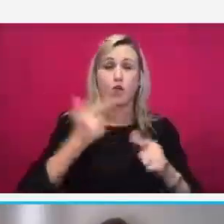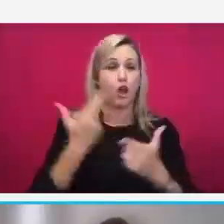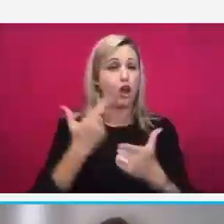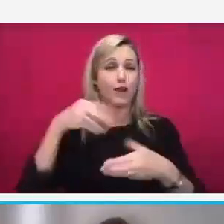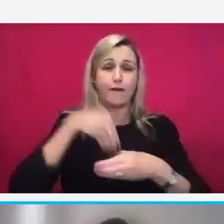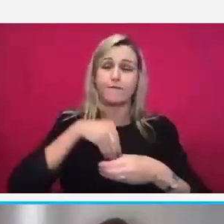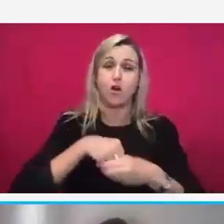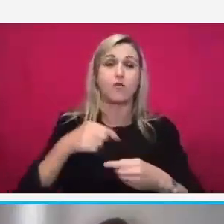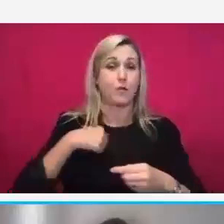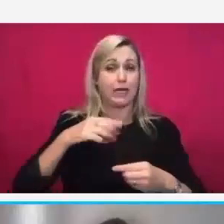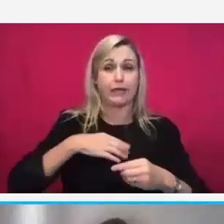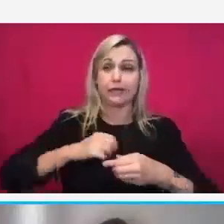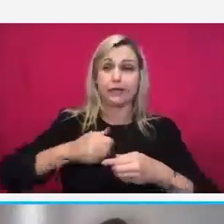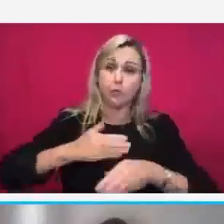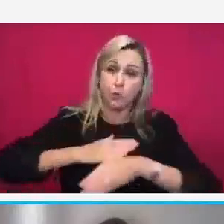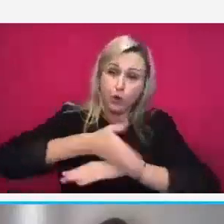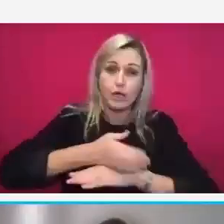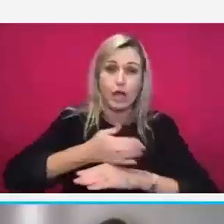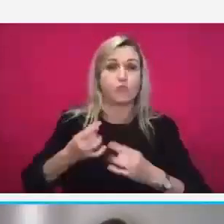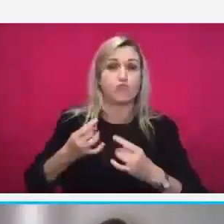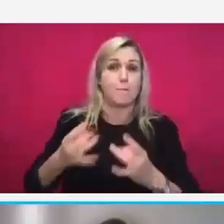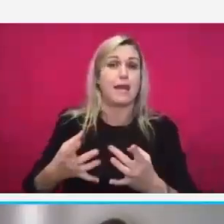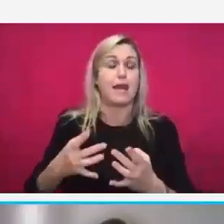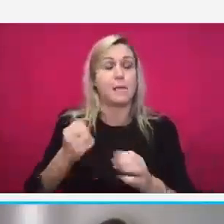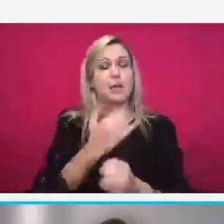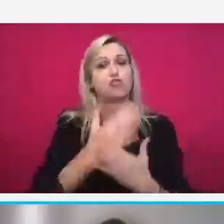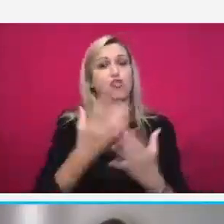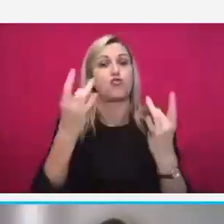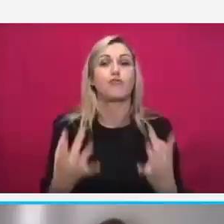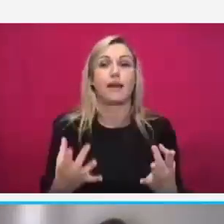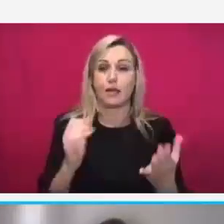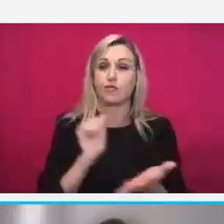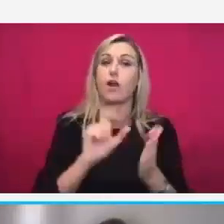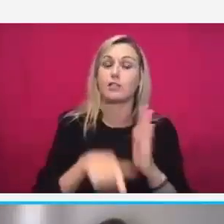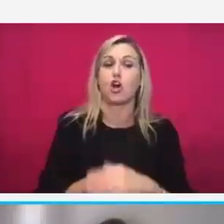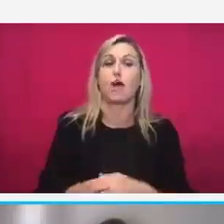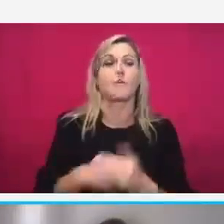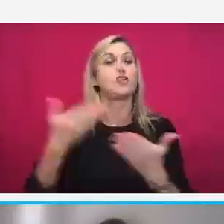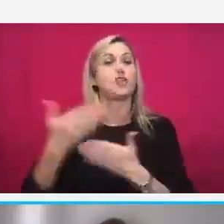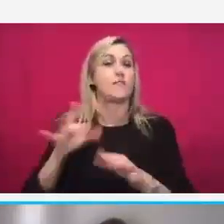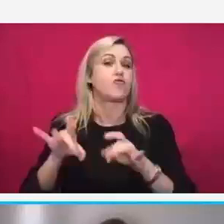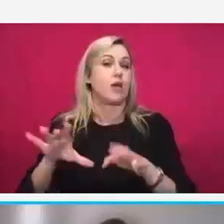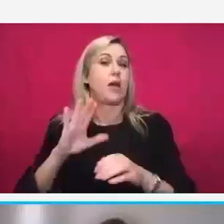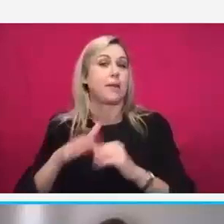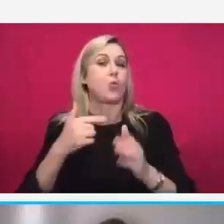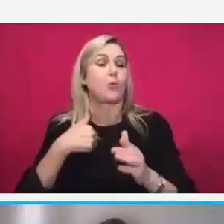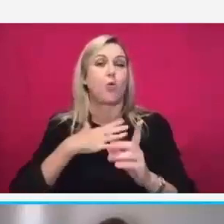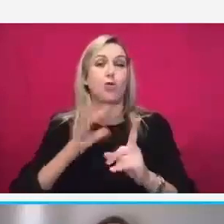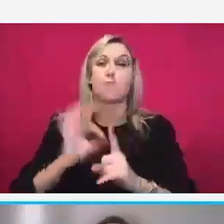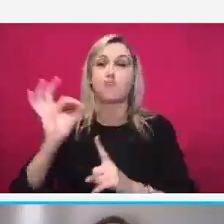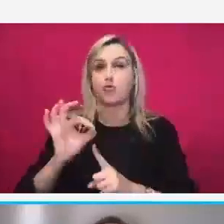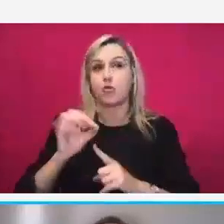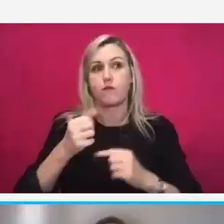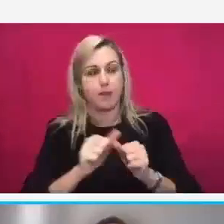will be ready in time for you and your care recipients. At Services Australia, these changes are about improving the quality of